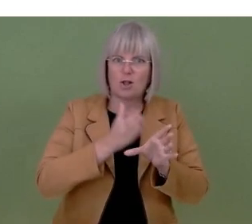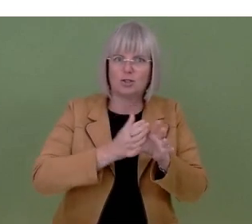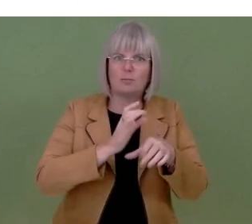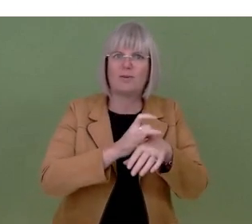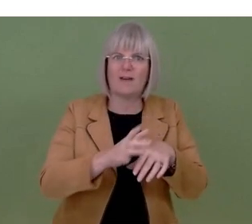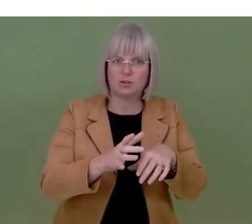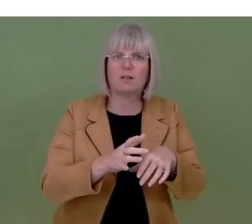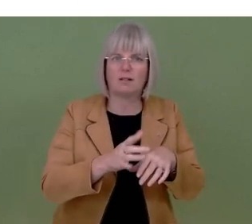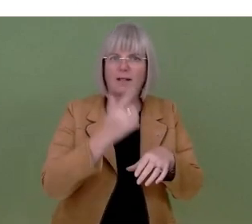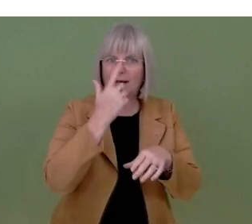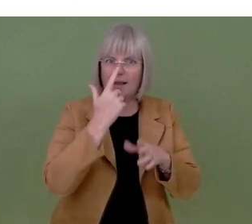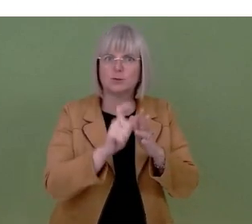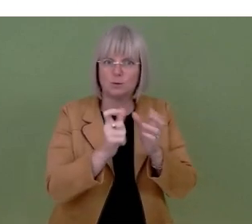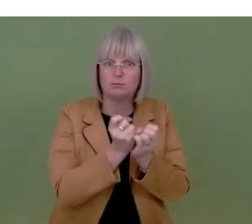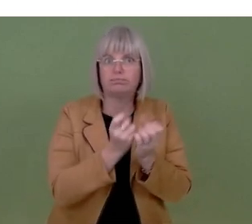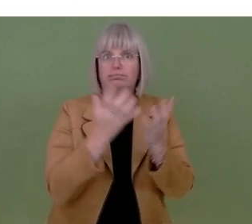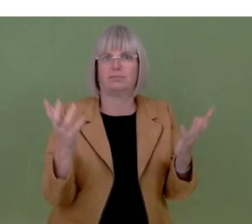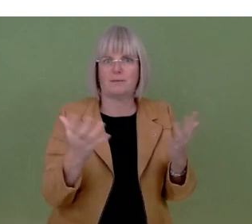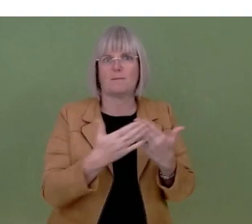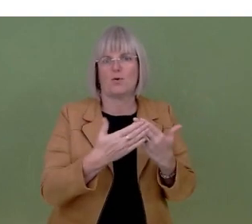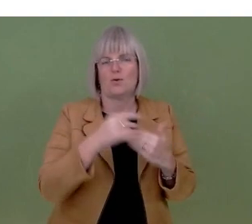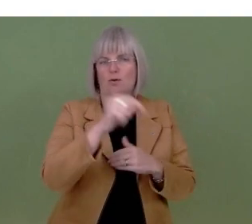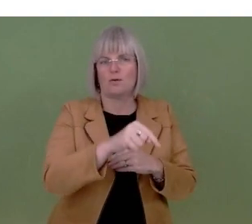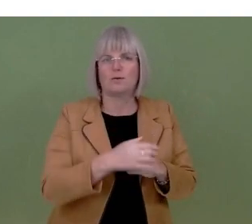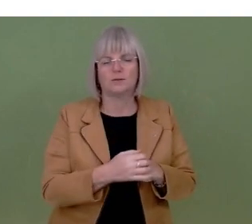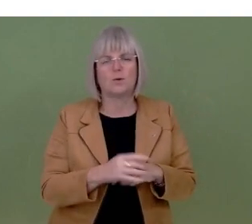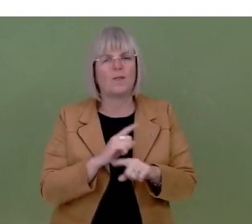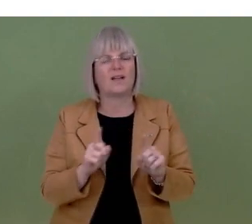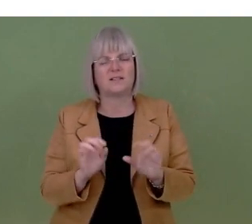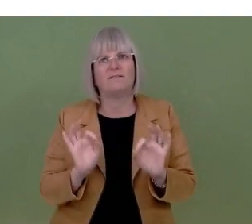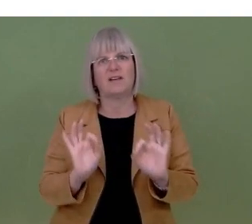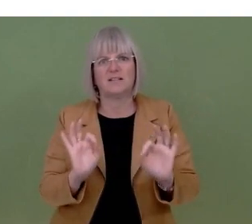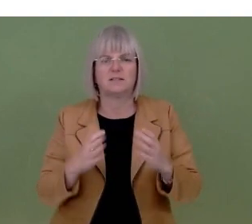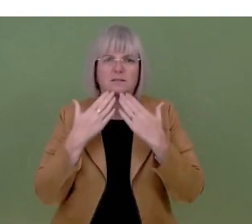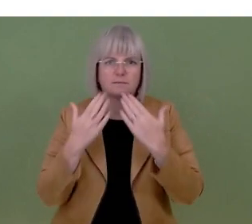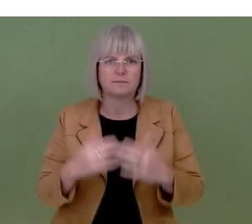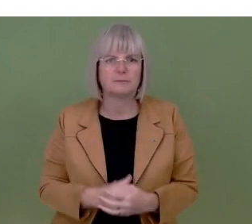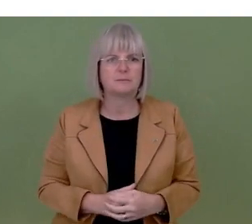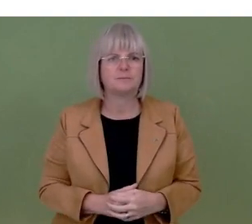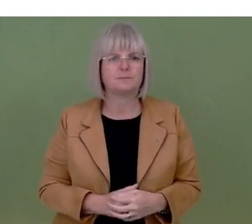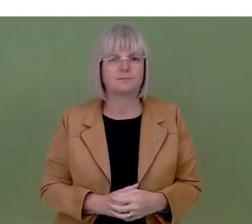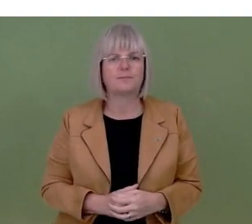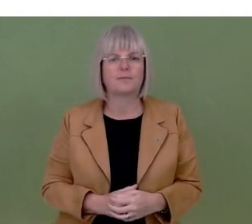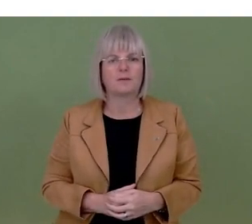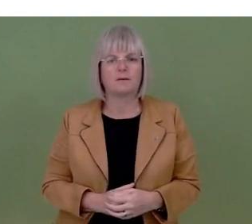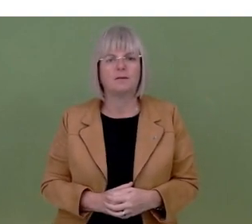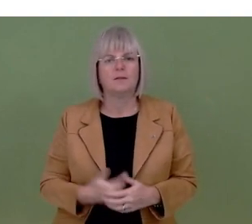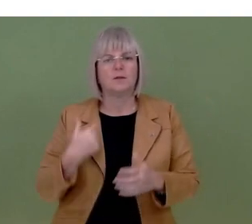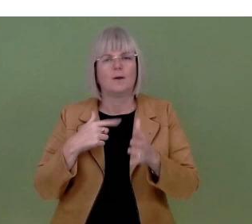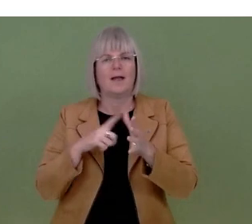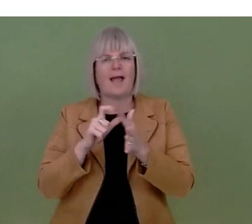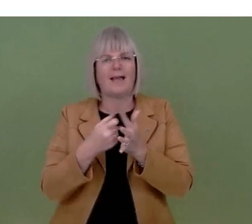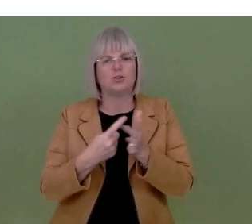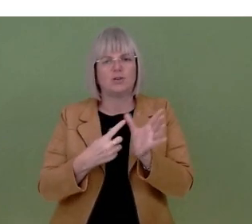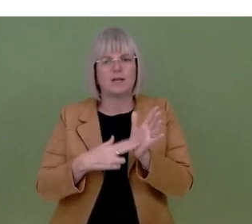across that frontier. So a fantastic session. So I'm Whittington. I'm National Clinical Lead for Psychological Professions at